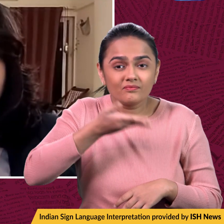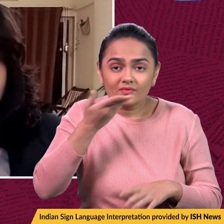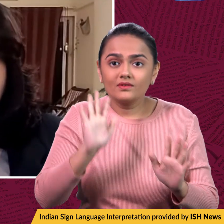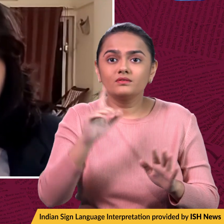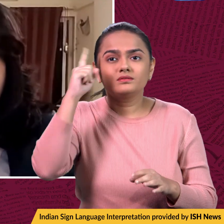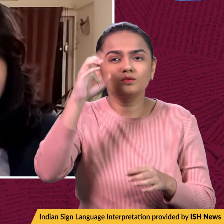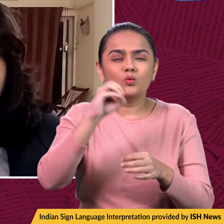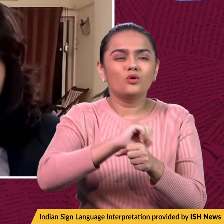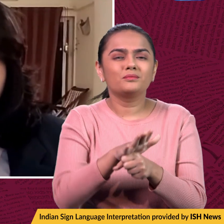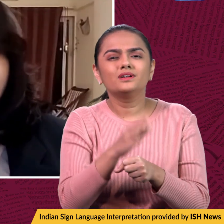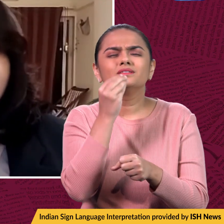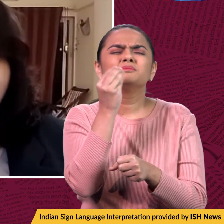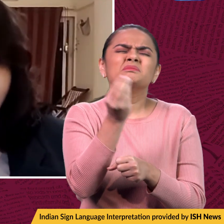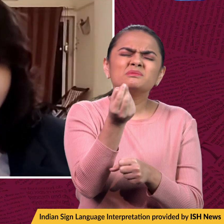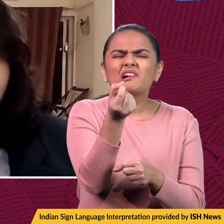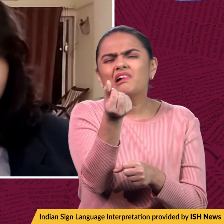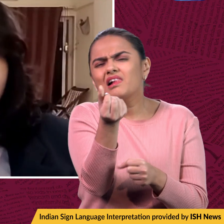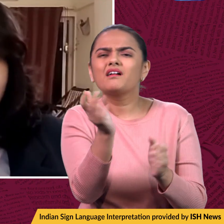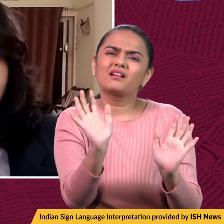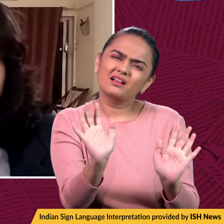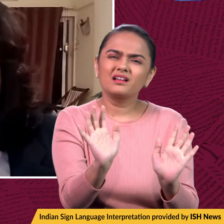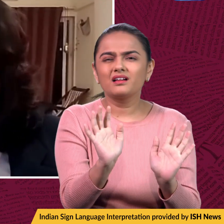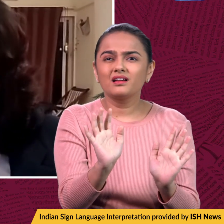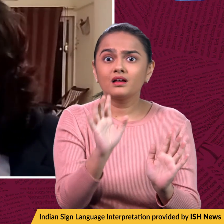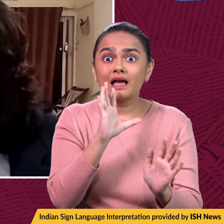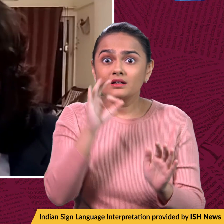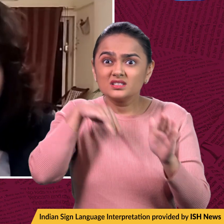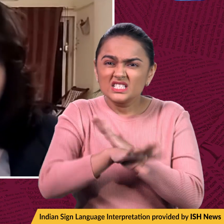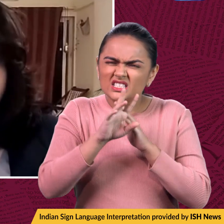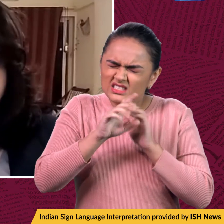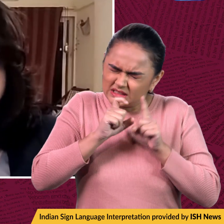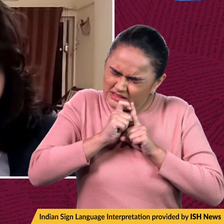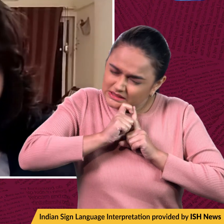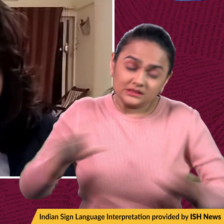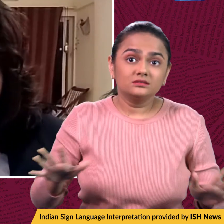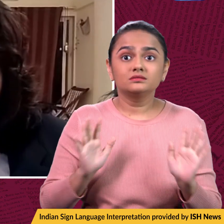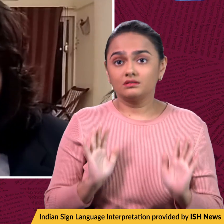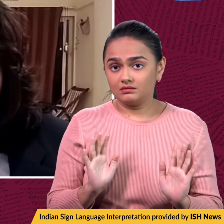Omicron is just a mild disease is very, very dangerous," end quote.